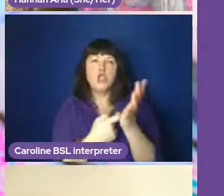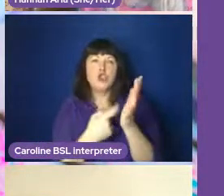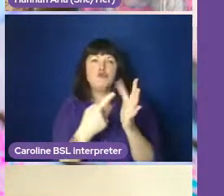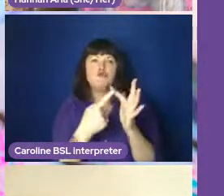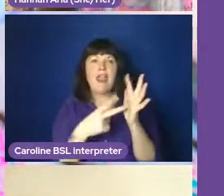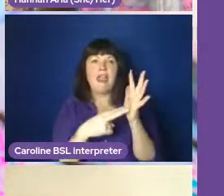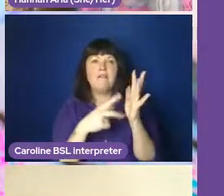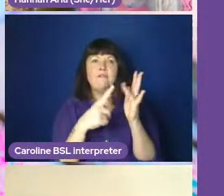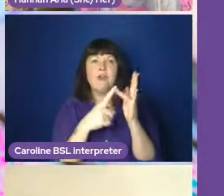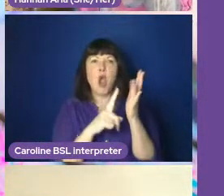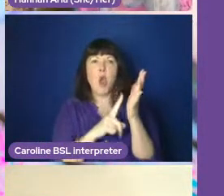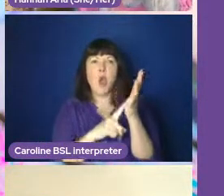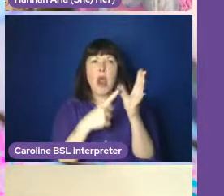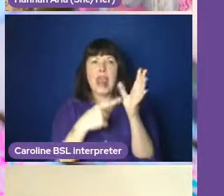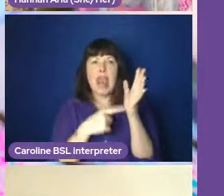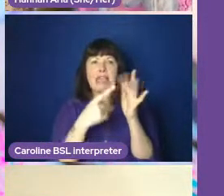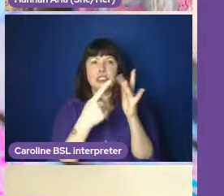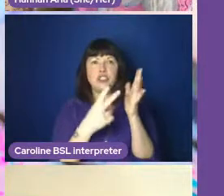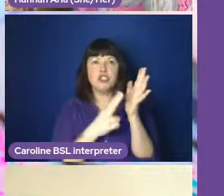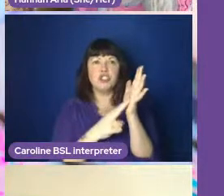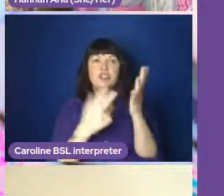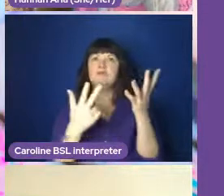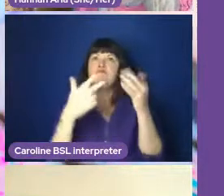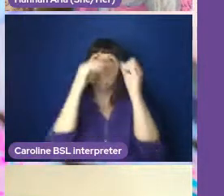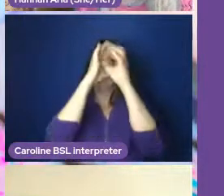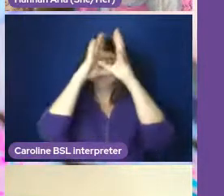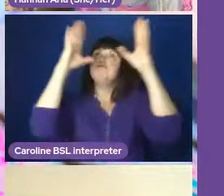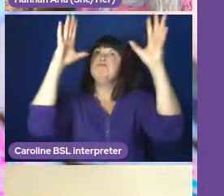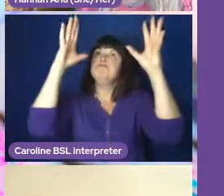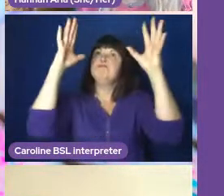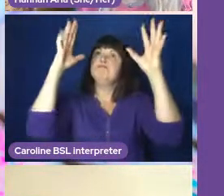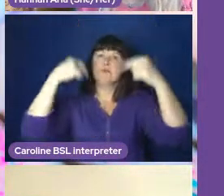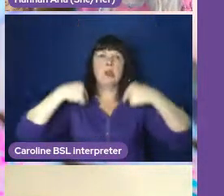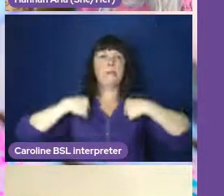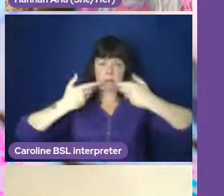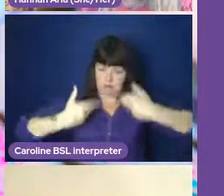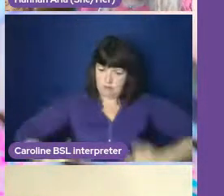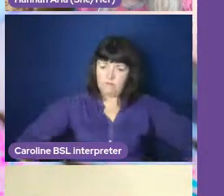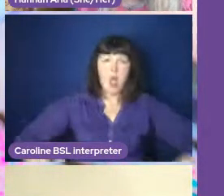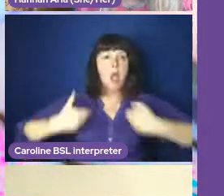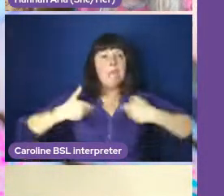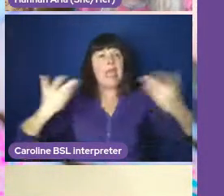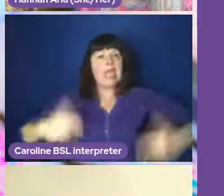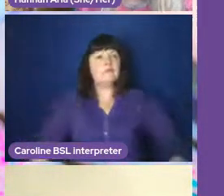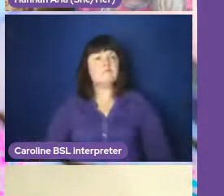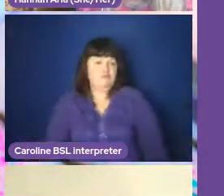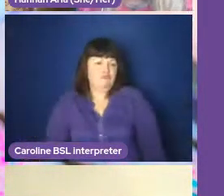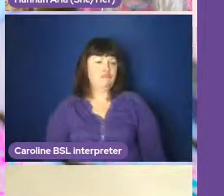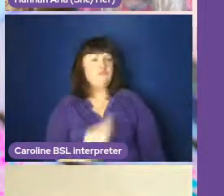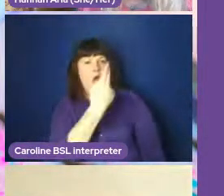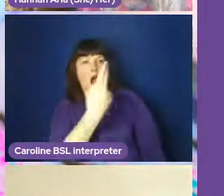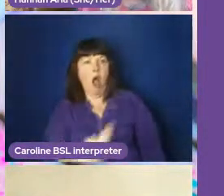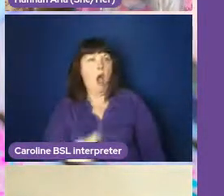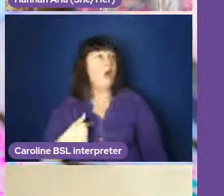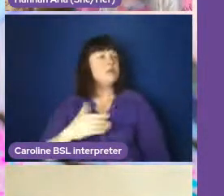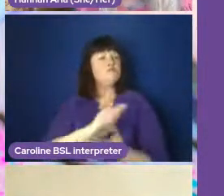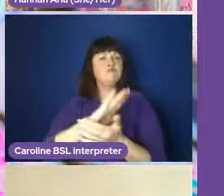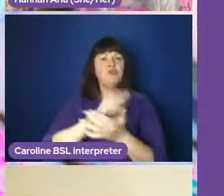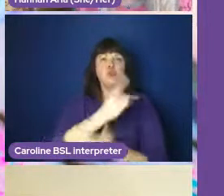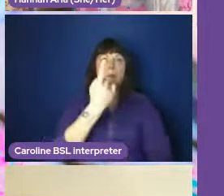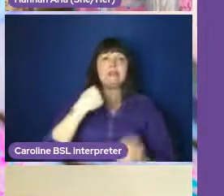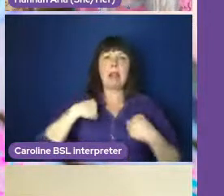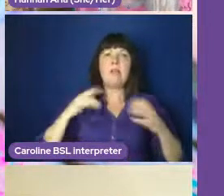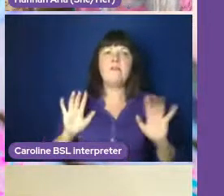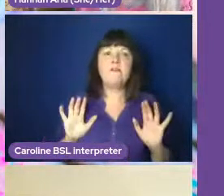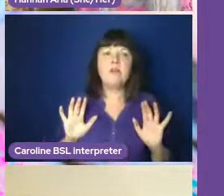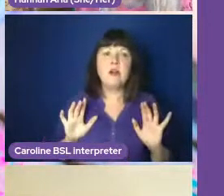that I am me, and it doesn't matter what anybody else thinks. I'm just going to be arty and enjoy myself. Oh, so I think fabulous. It was a